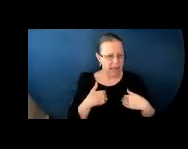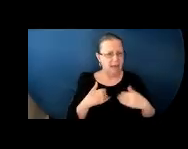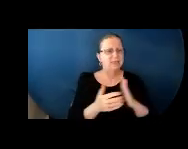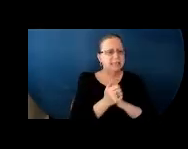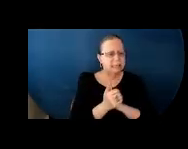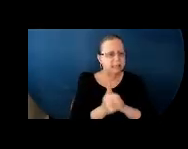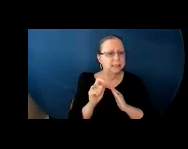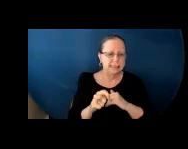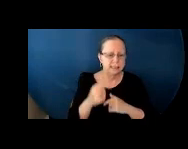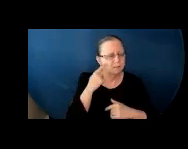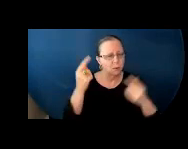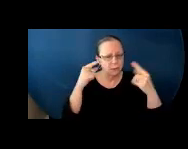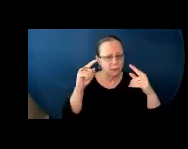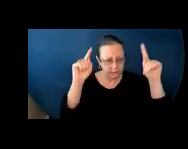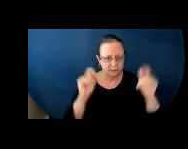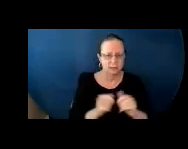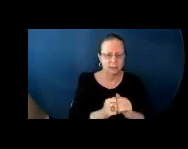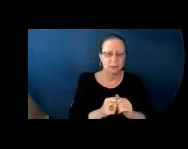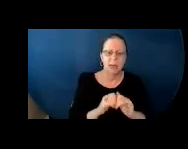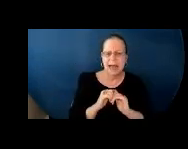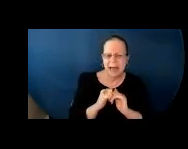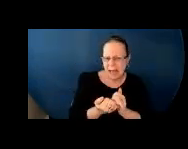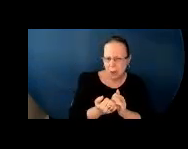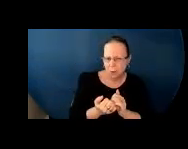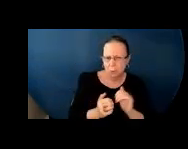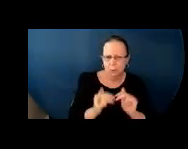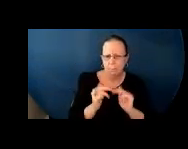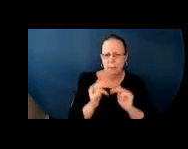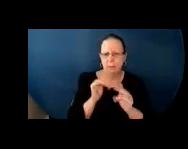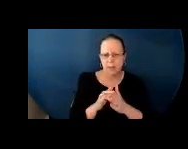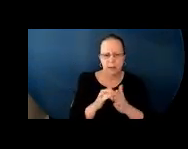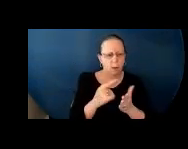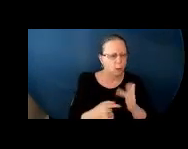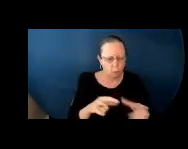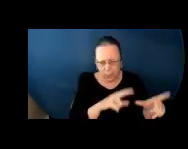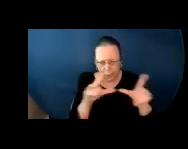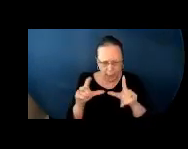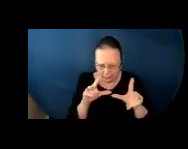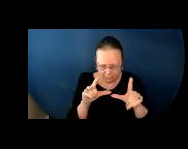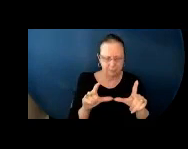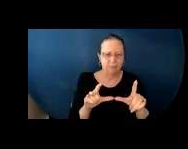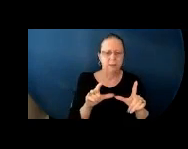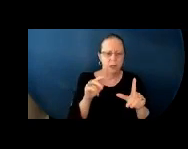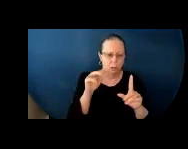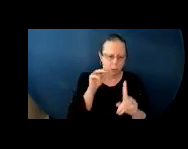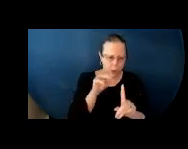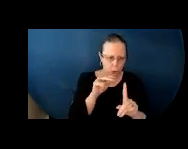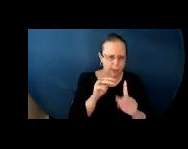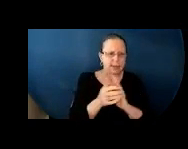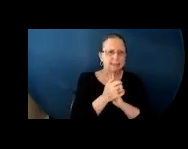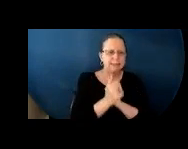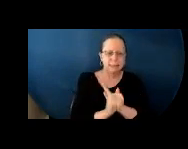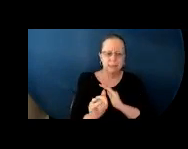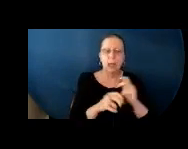for success. And how do we build that? And what lens do we look through? So we look at skills like